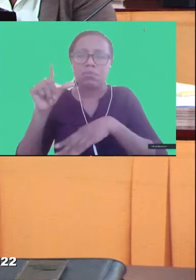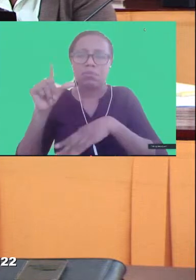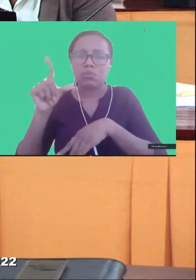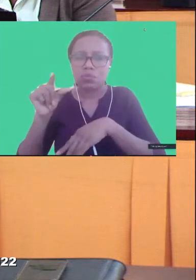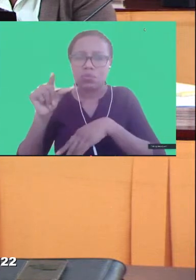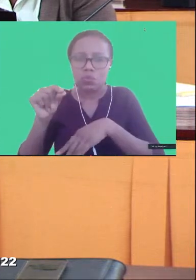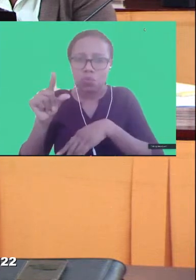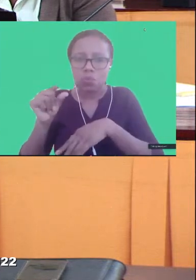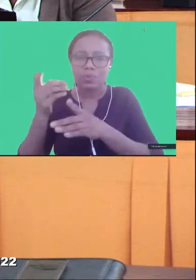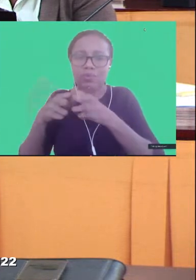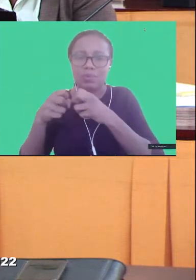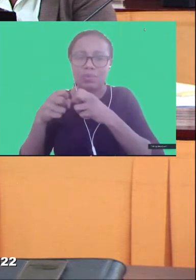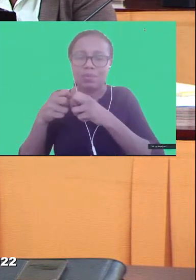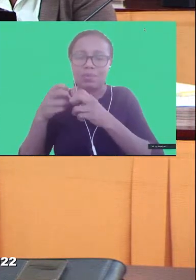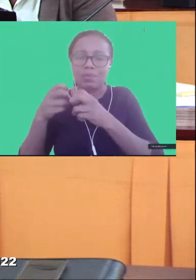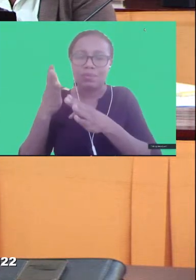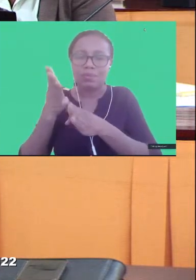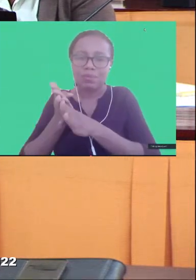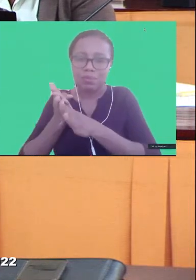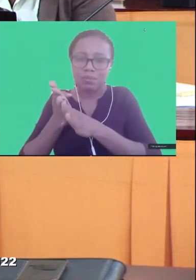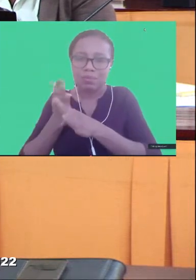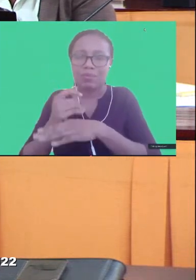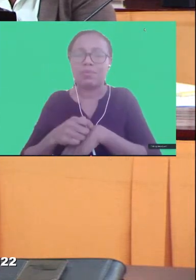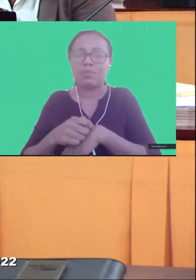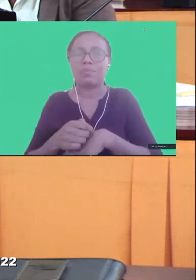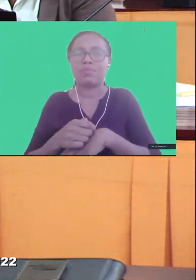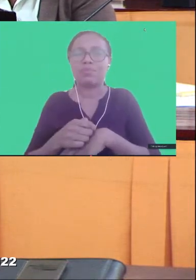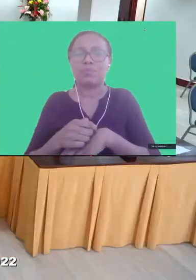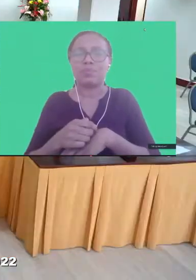Opposition. Ms. Reed.